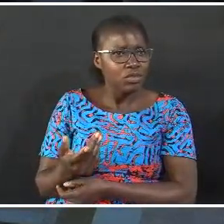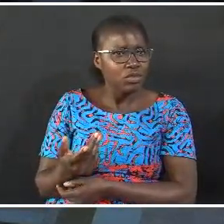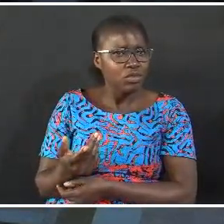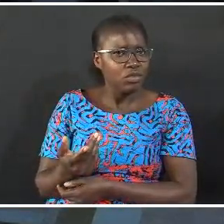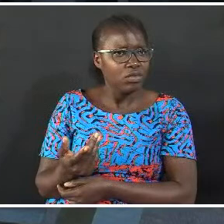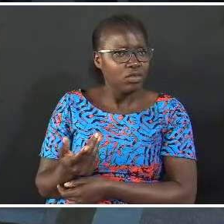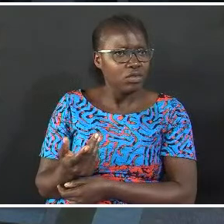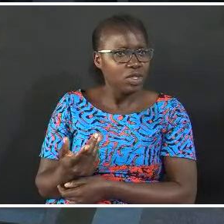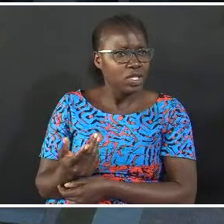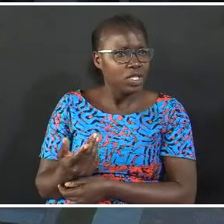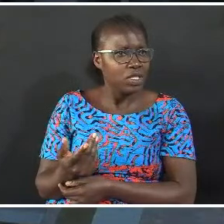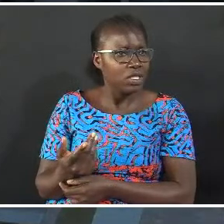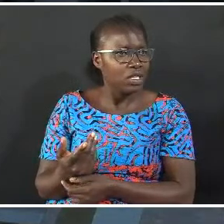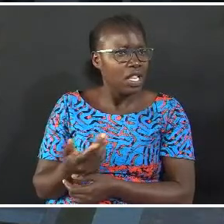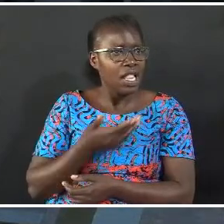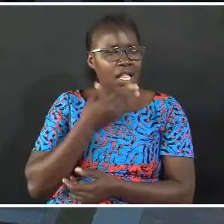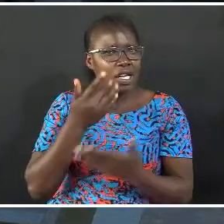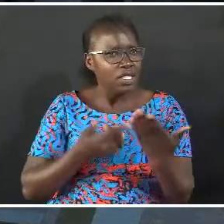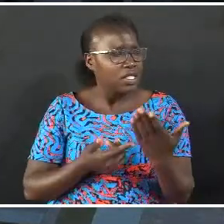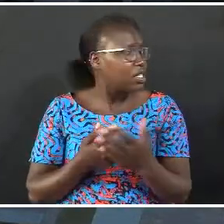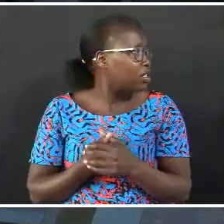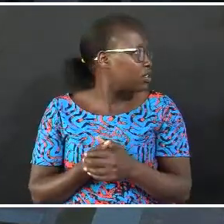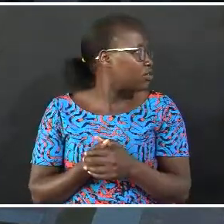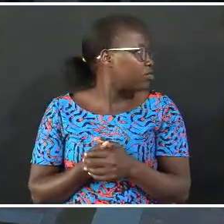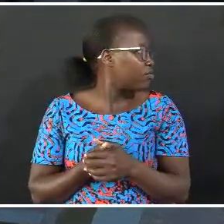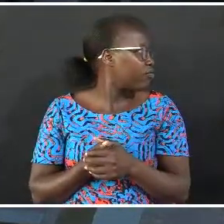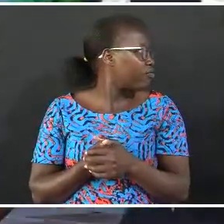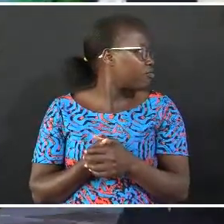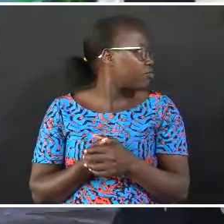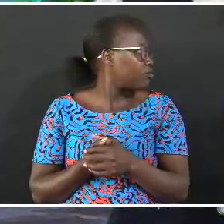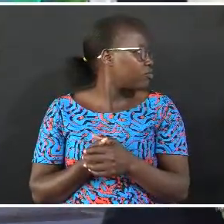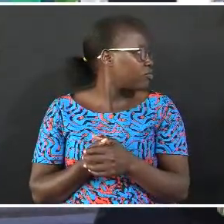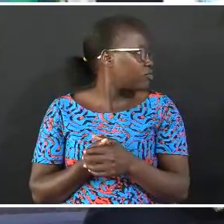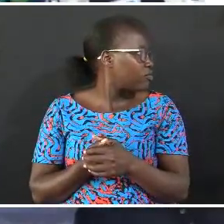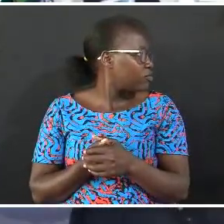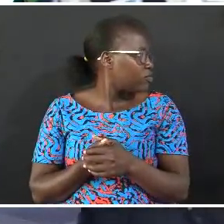Who will tell me the answer? Who will tell me the first answer? Yes, Phil?